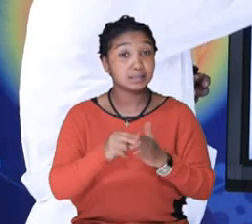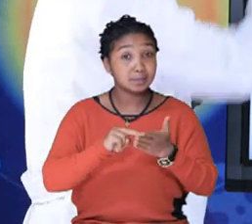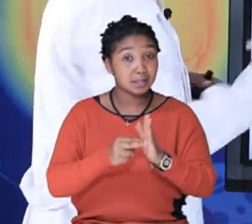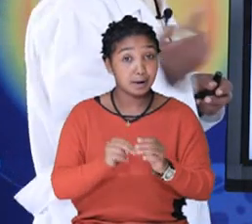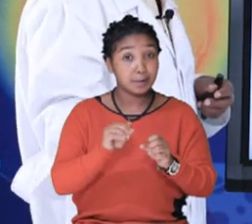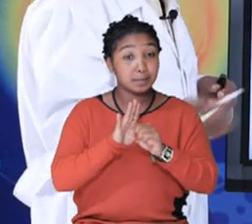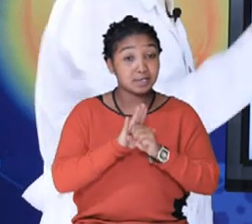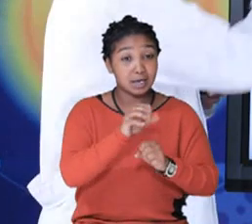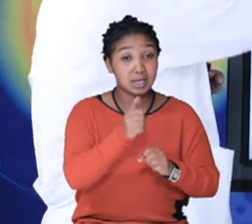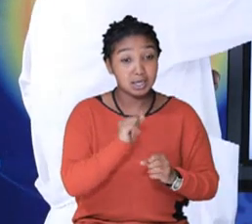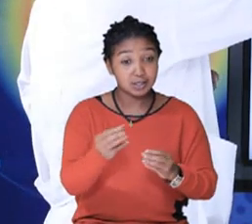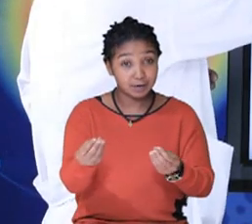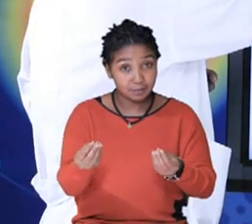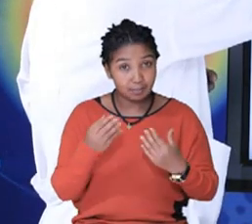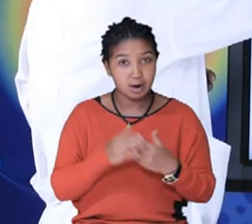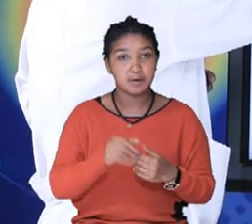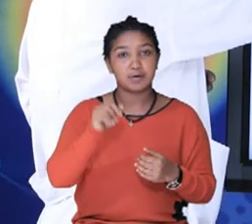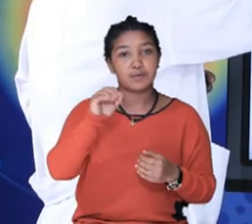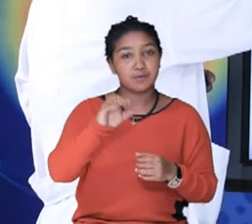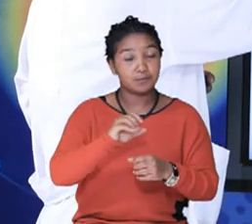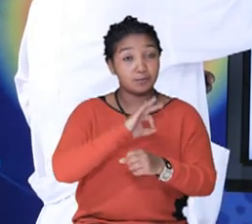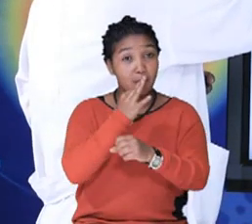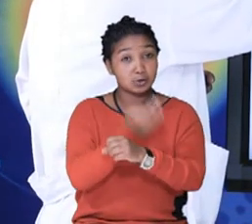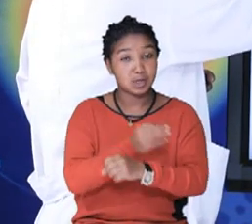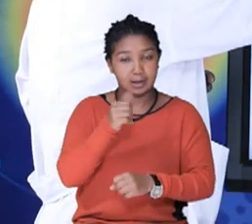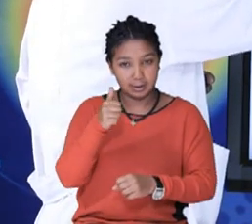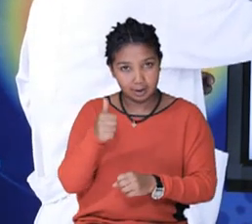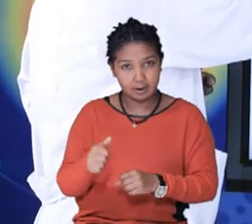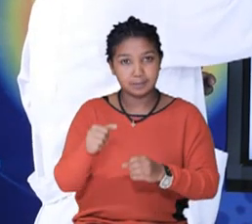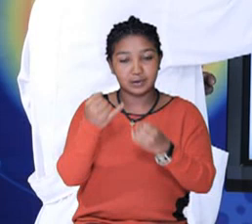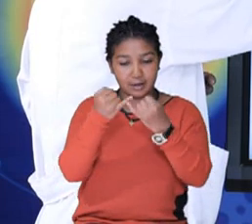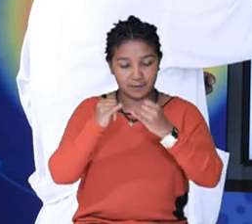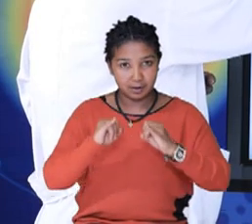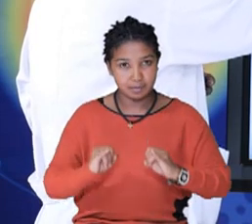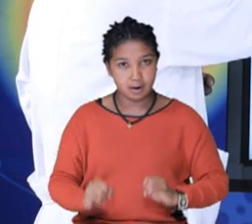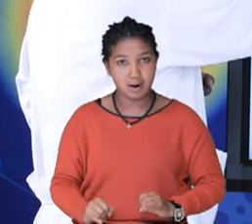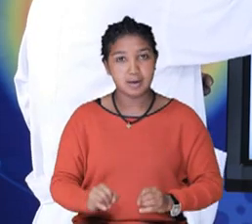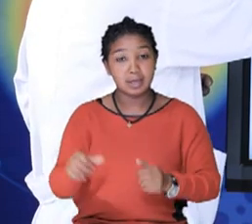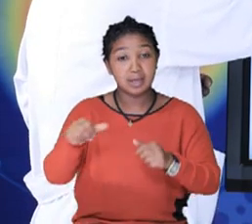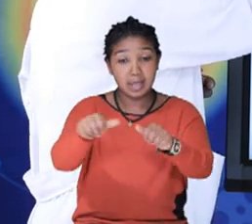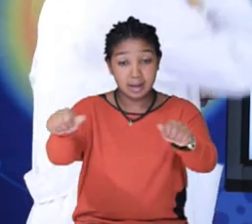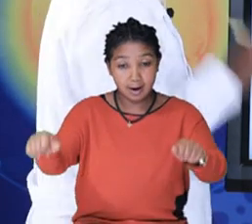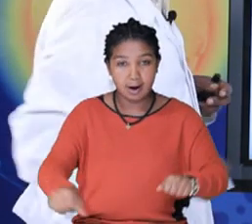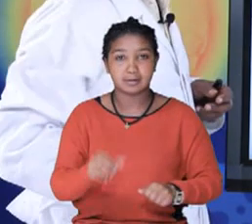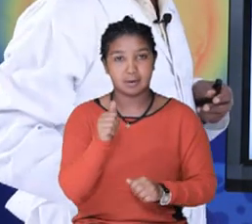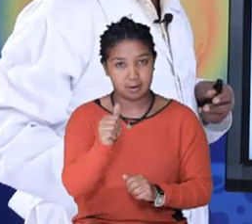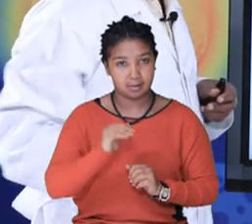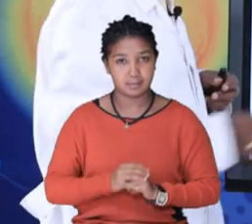This means that pressure at A is given by force at A divided by area at